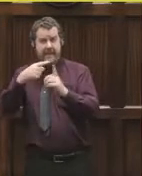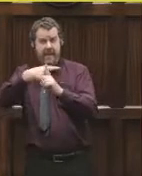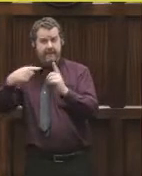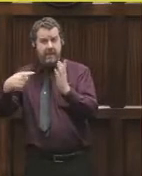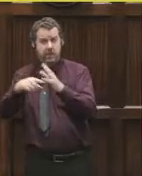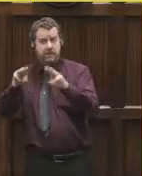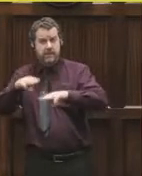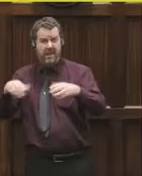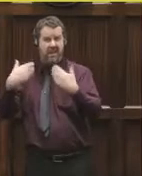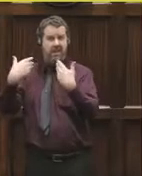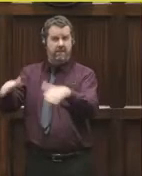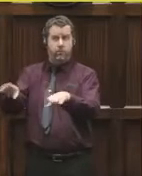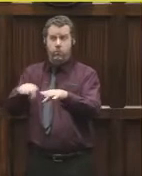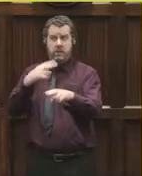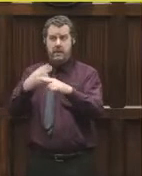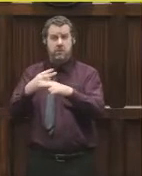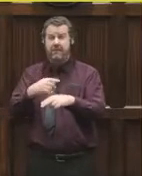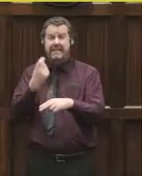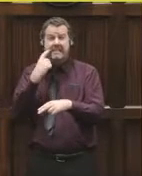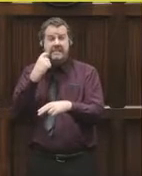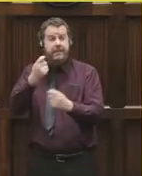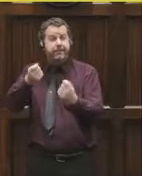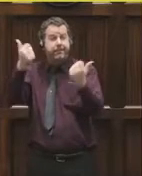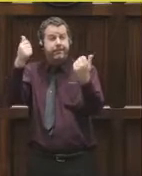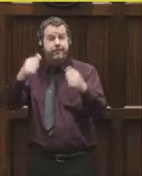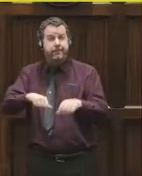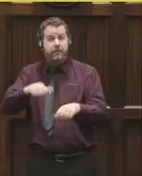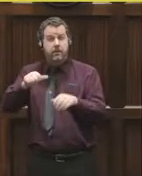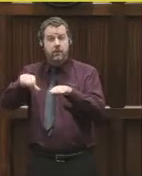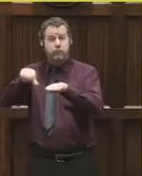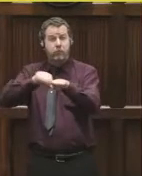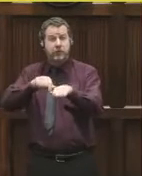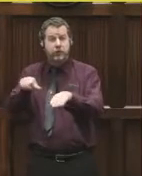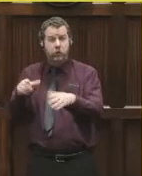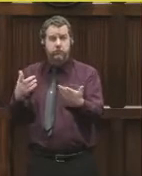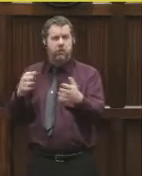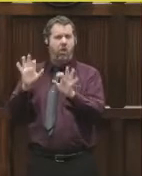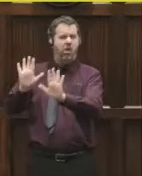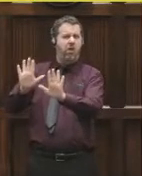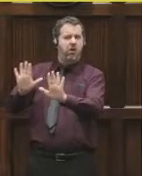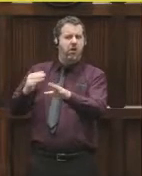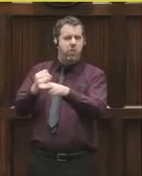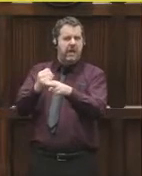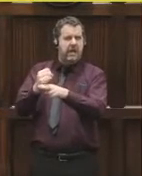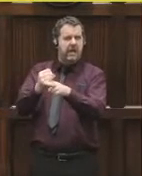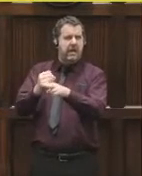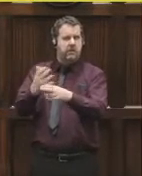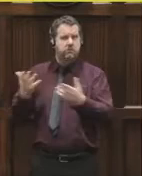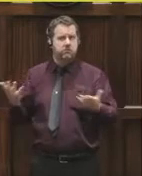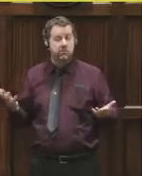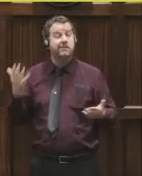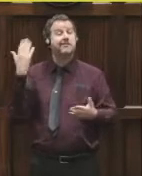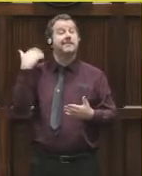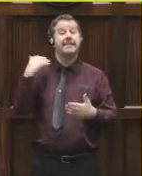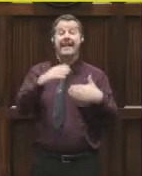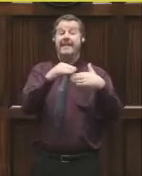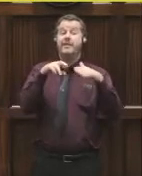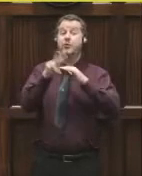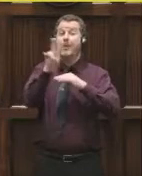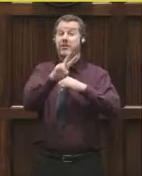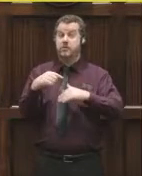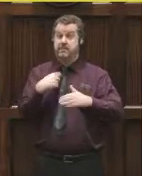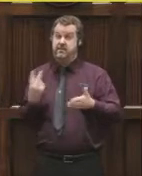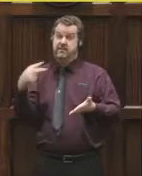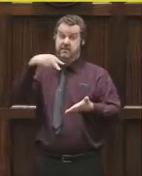been left without a simple procedure to be carried out in this country. And as I said in my leader's questions the other day, the state